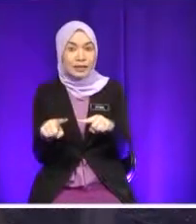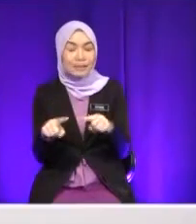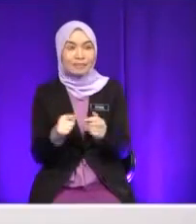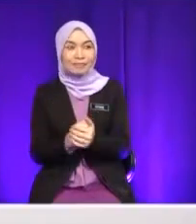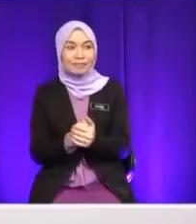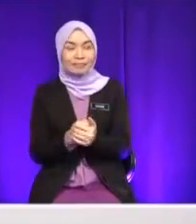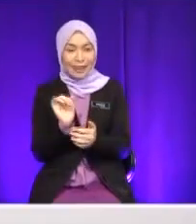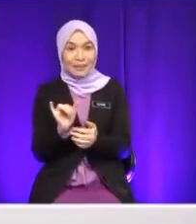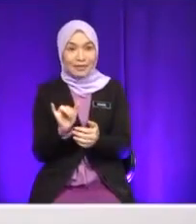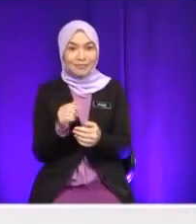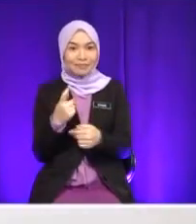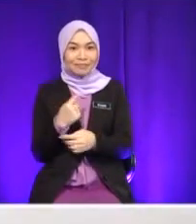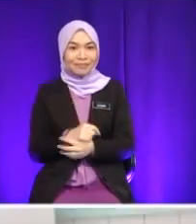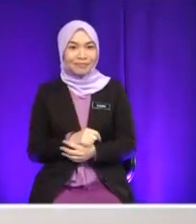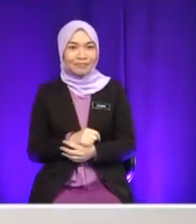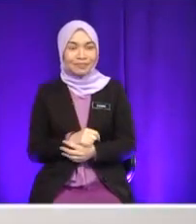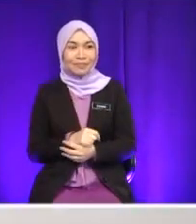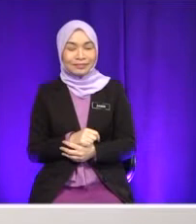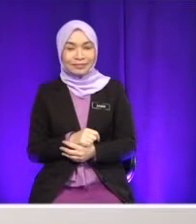Liang.